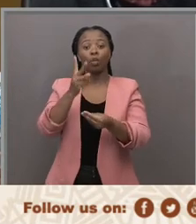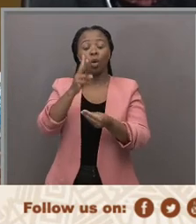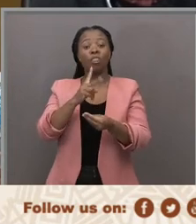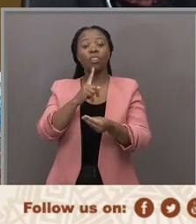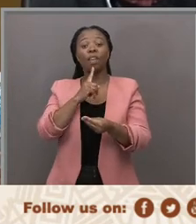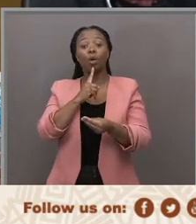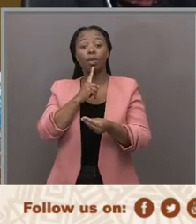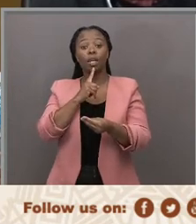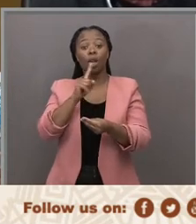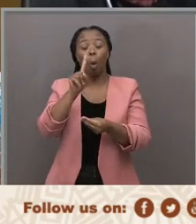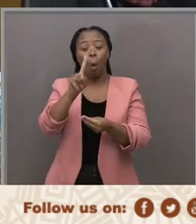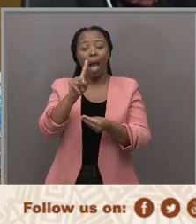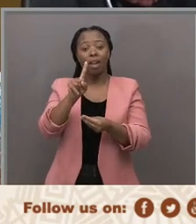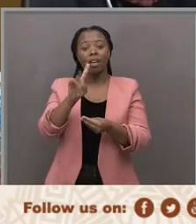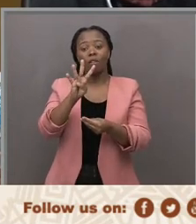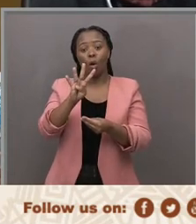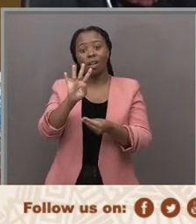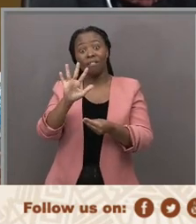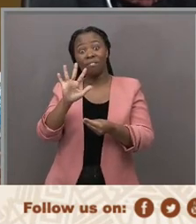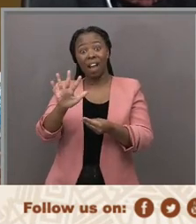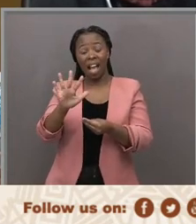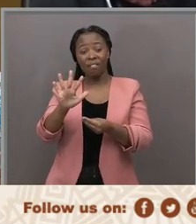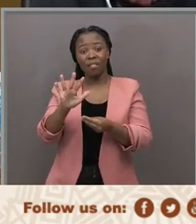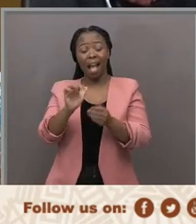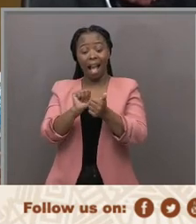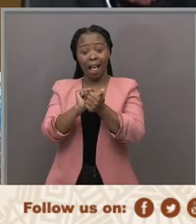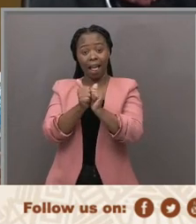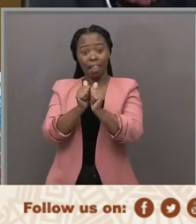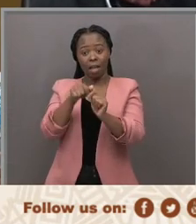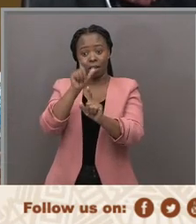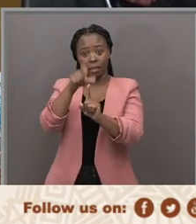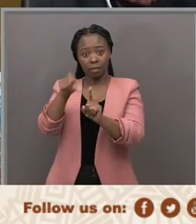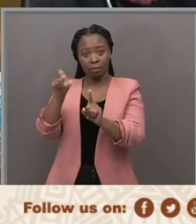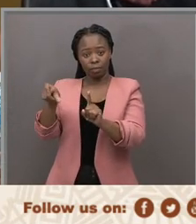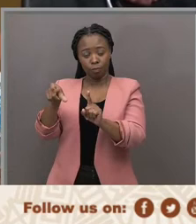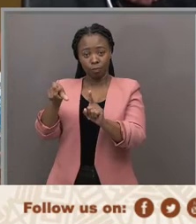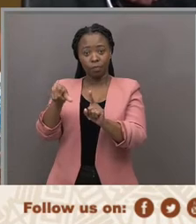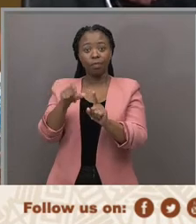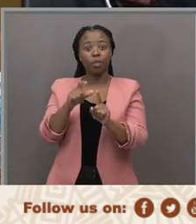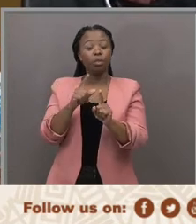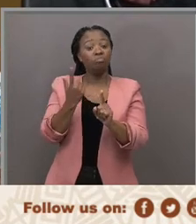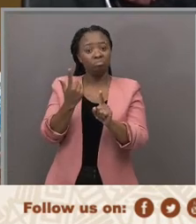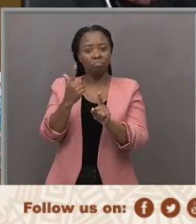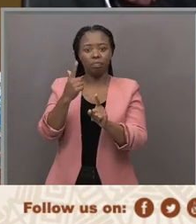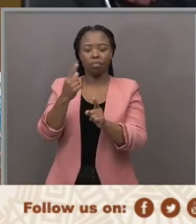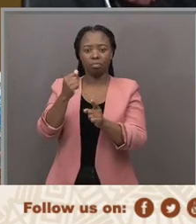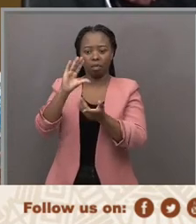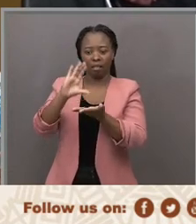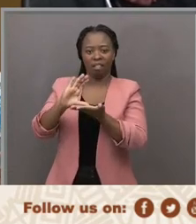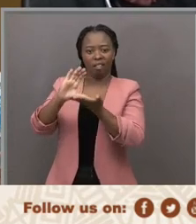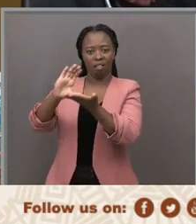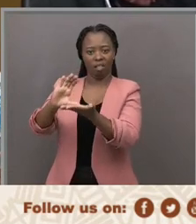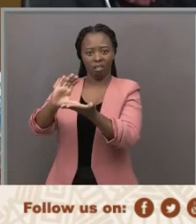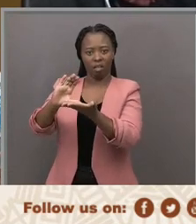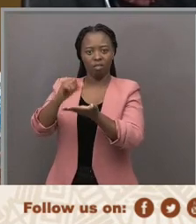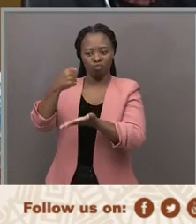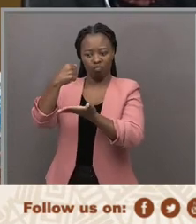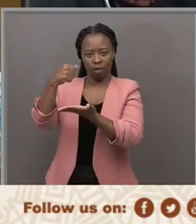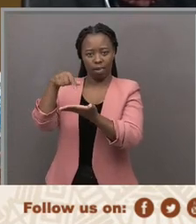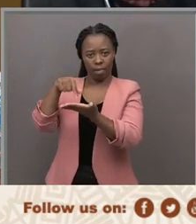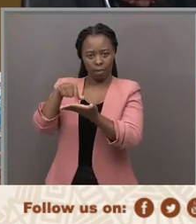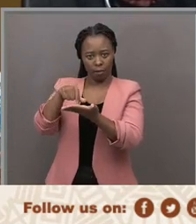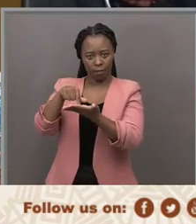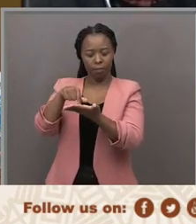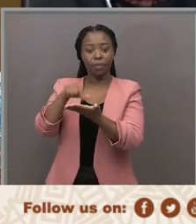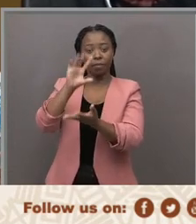2,145 artists and athletes with some relief of up. That total amount